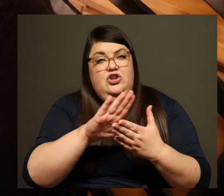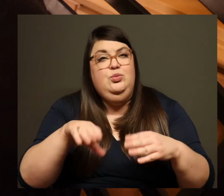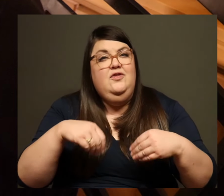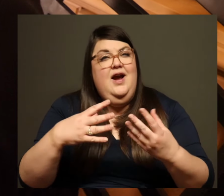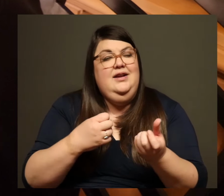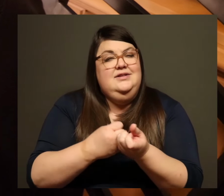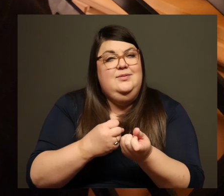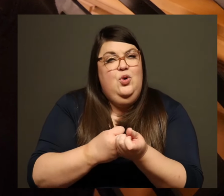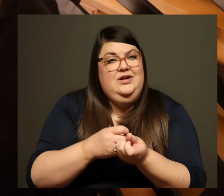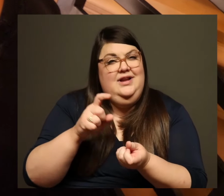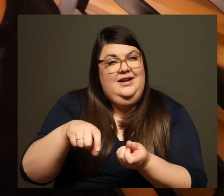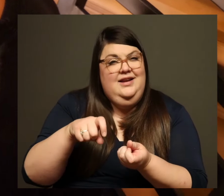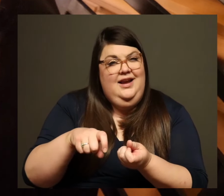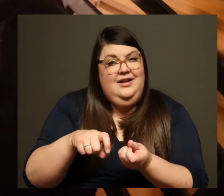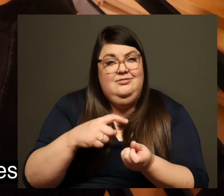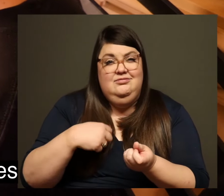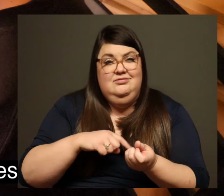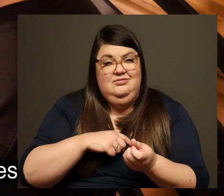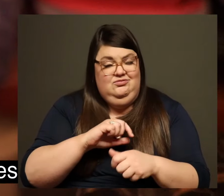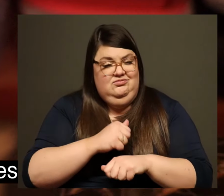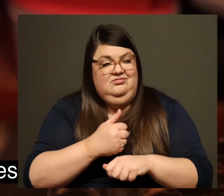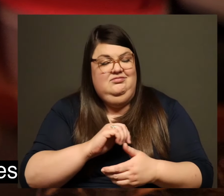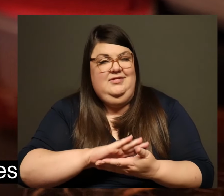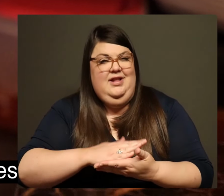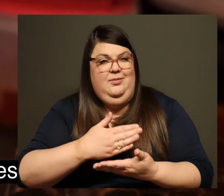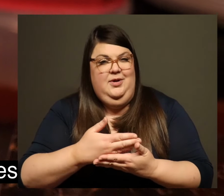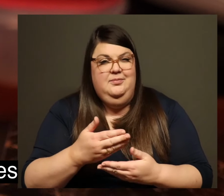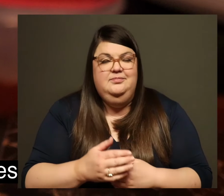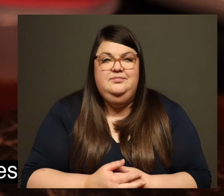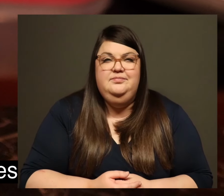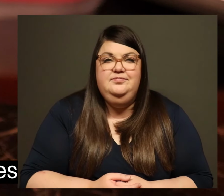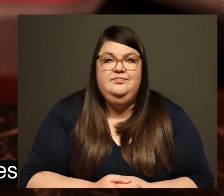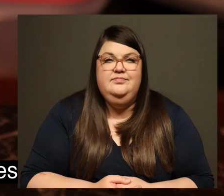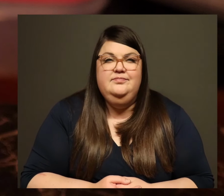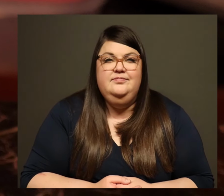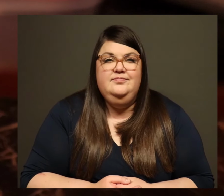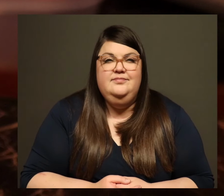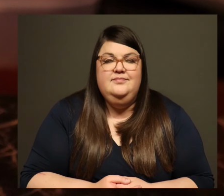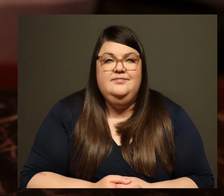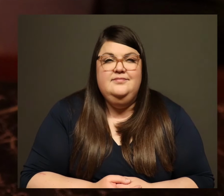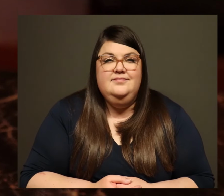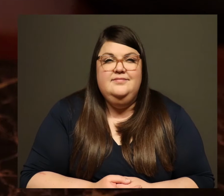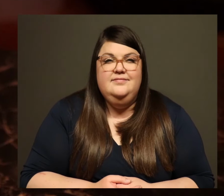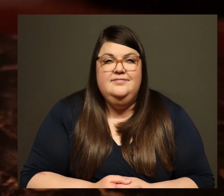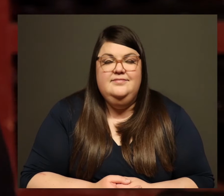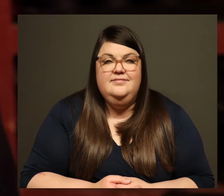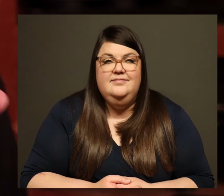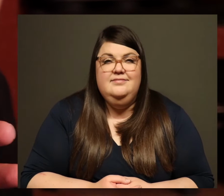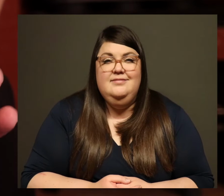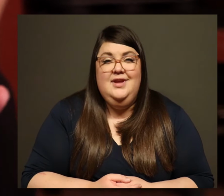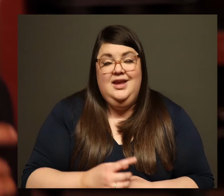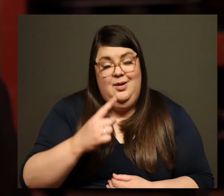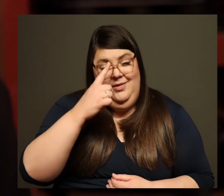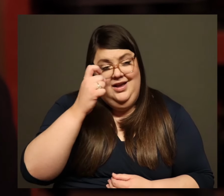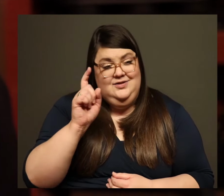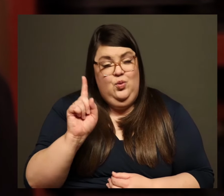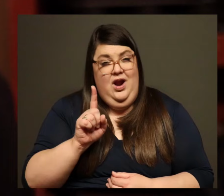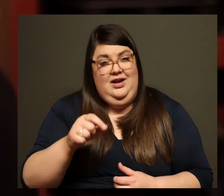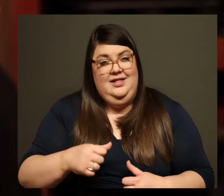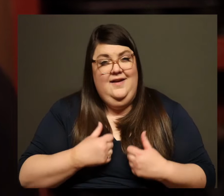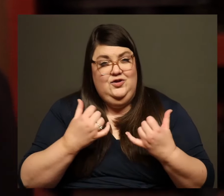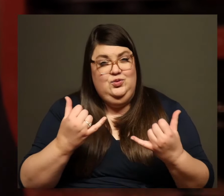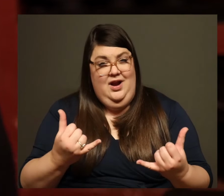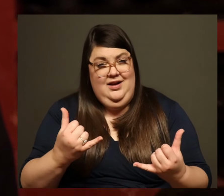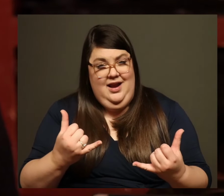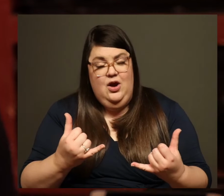of us setting up a new laptop for Thomas that was provided by the Supporting Inclusive Practices in Colleges program. Because of where he lives right here,